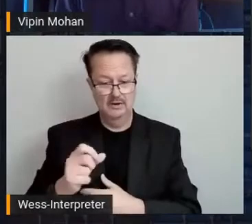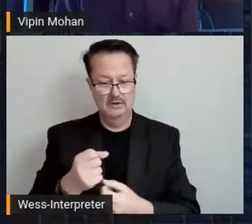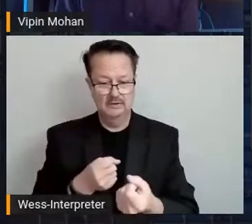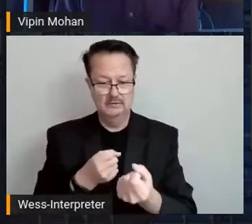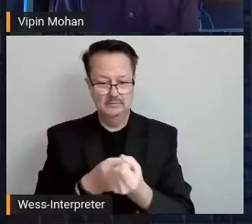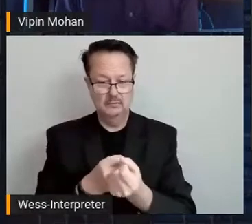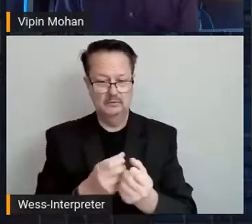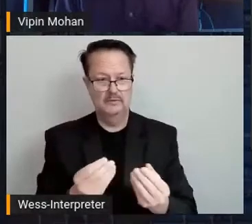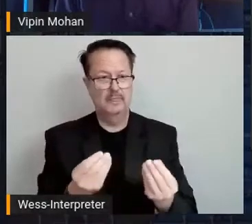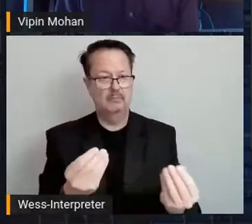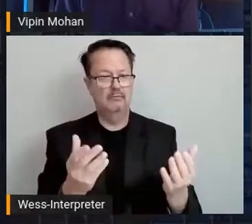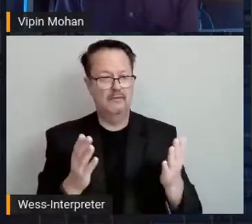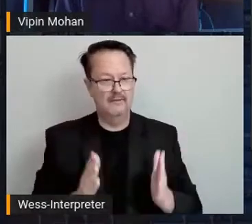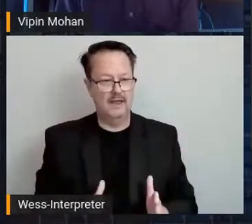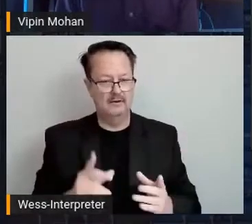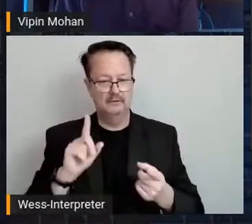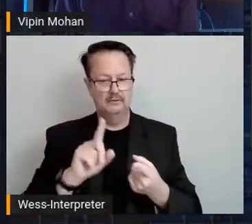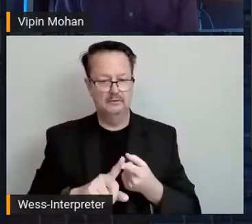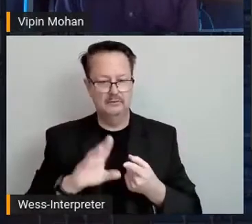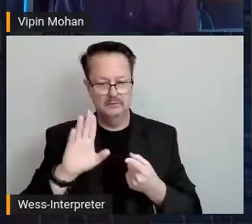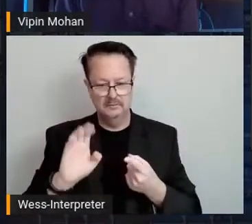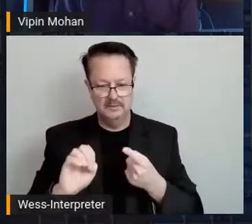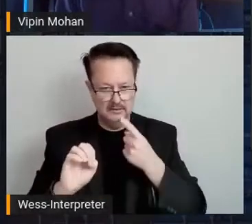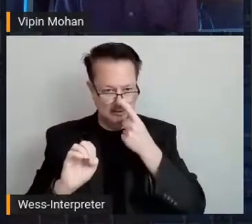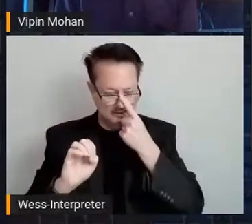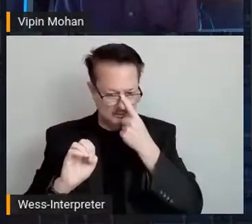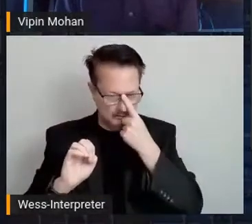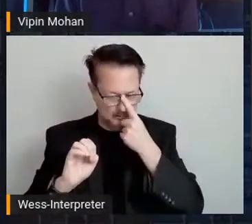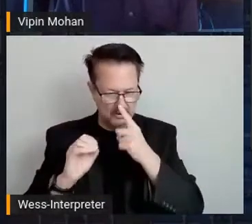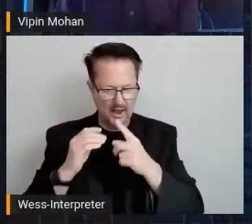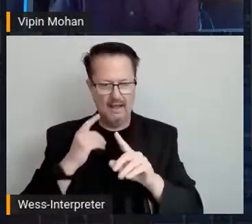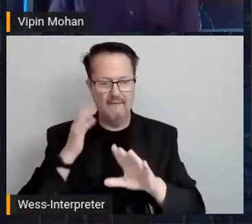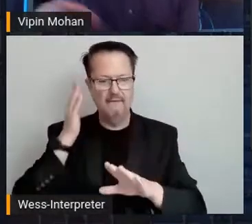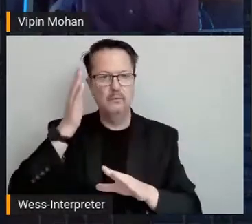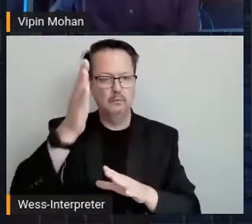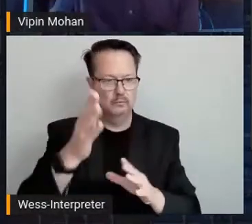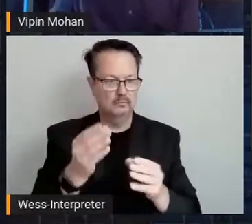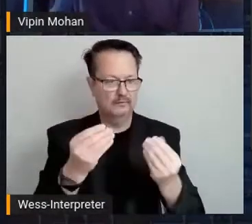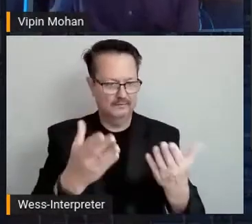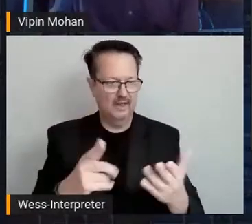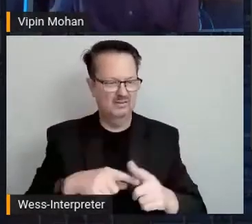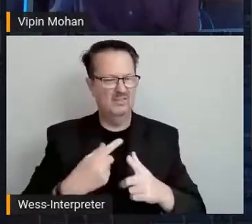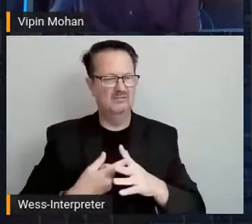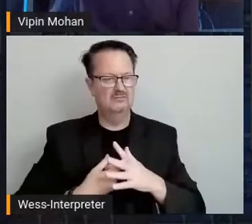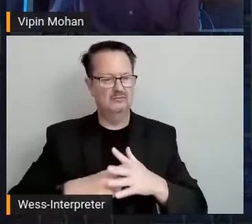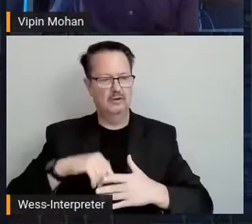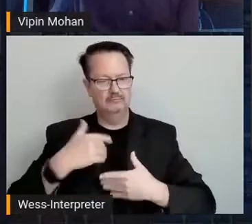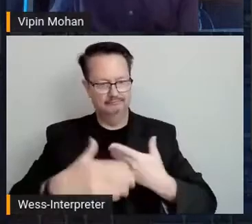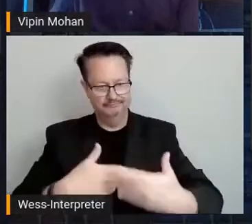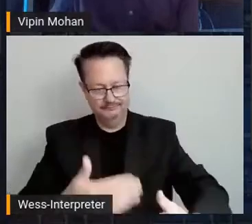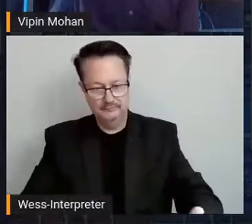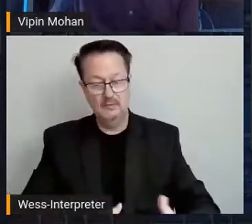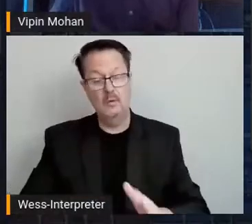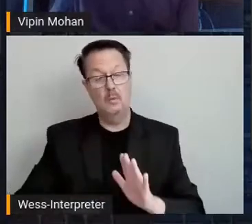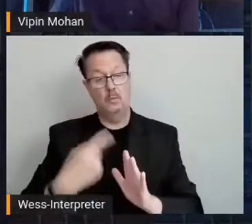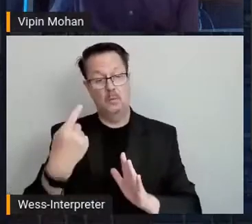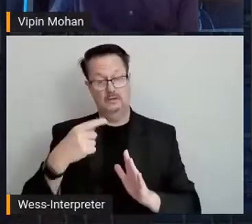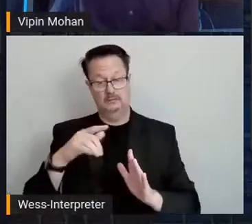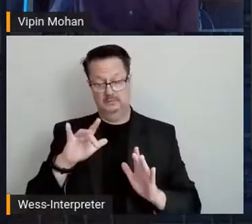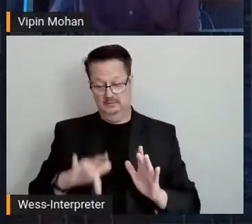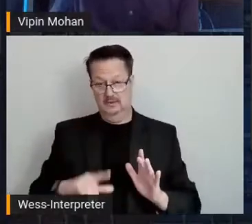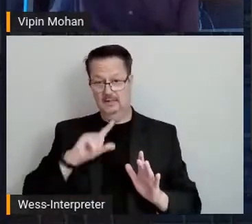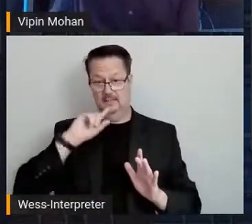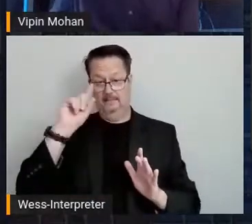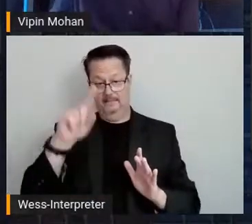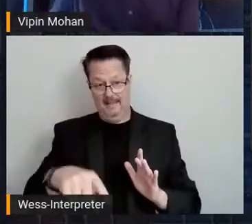provider to the vSphere. We have future providers in progress. So once we run this command, this basically